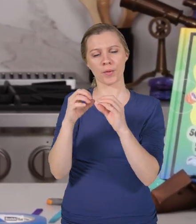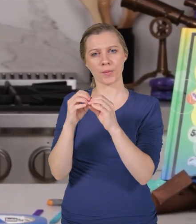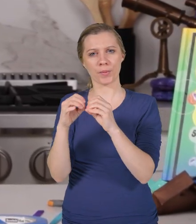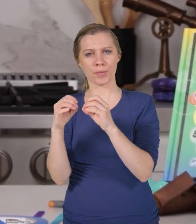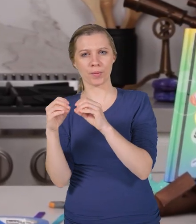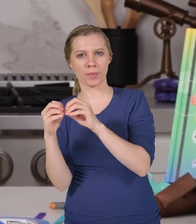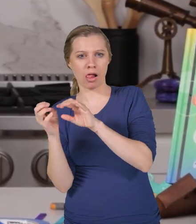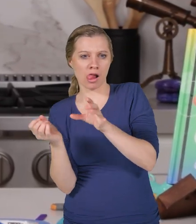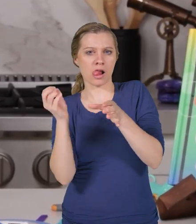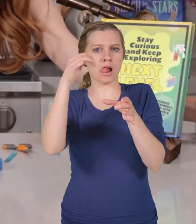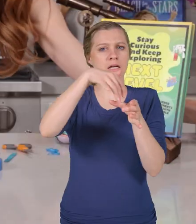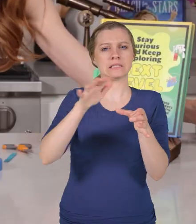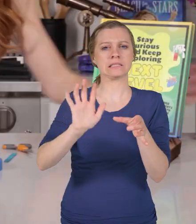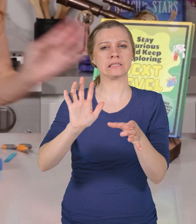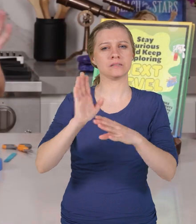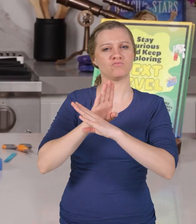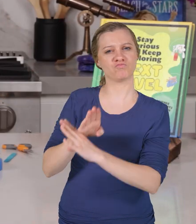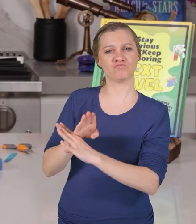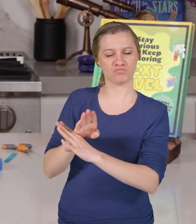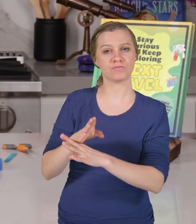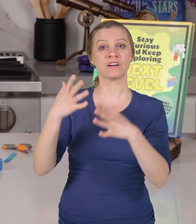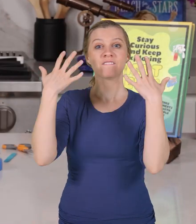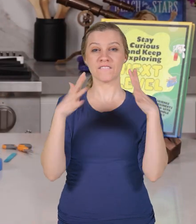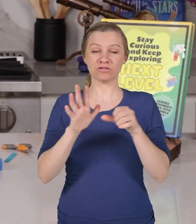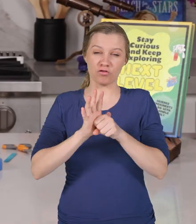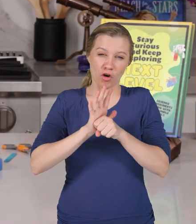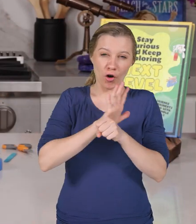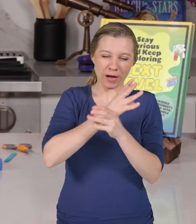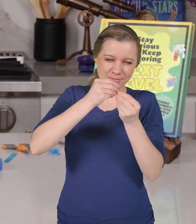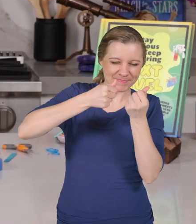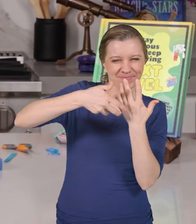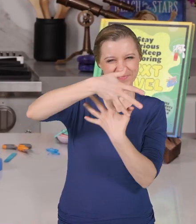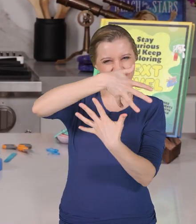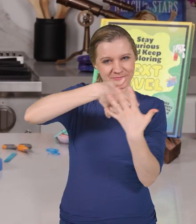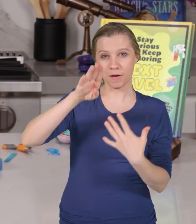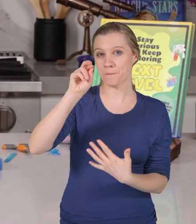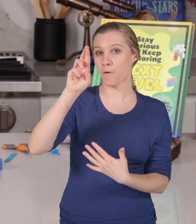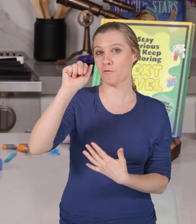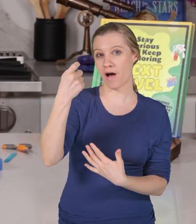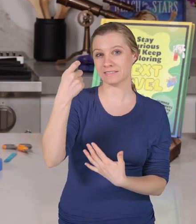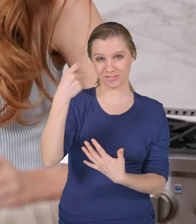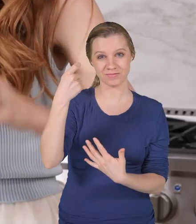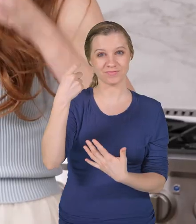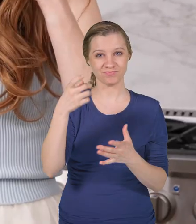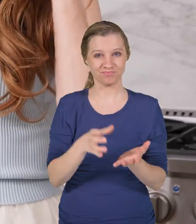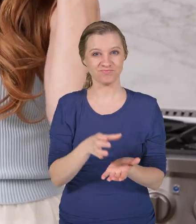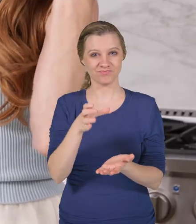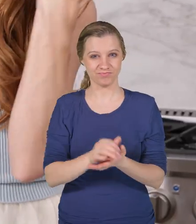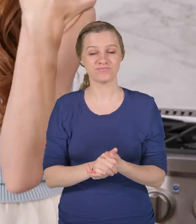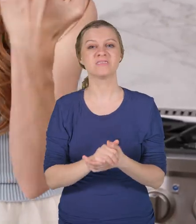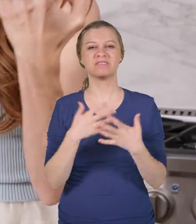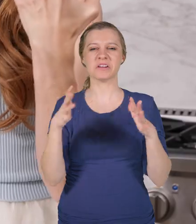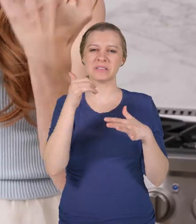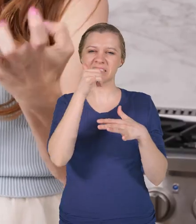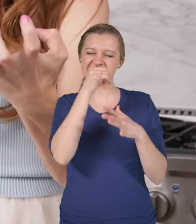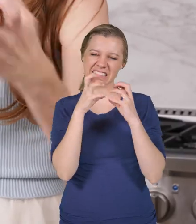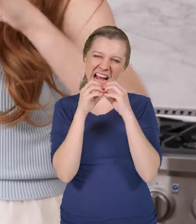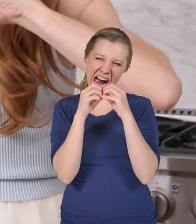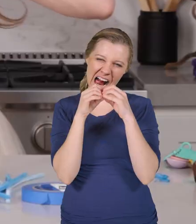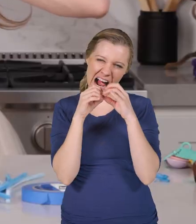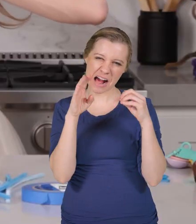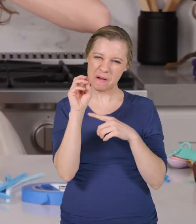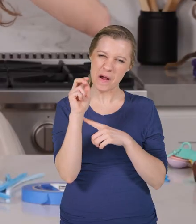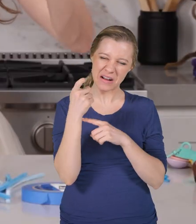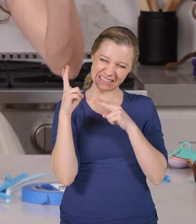those crystals from being in your glass. So what you've created is a fully saturated borax solution. You have dissolved as much